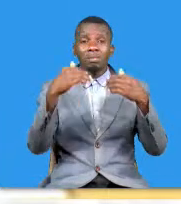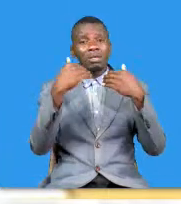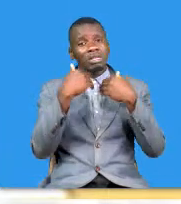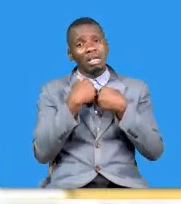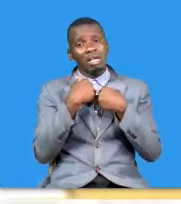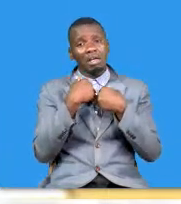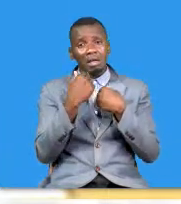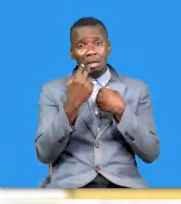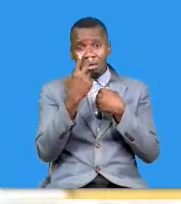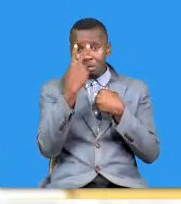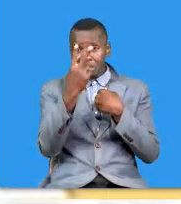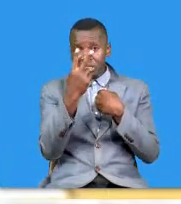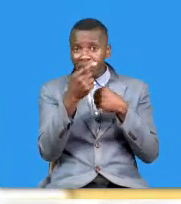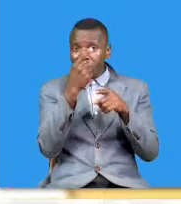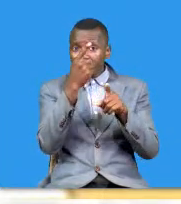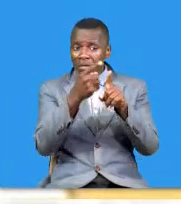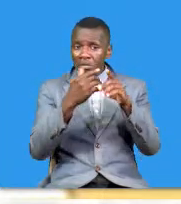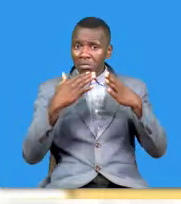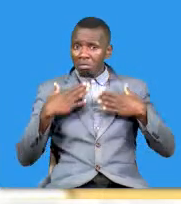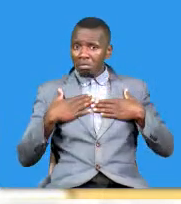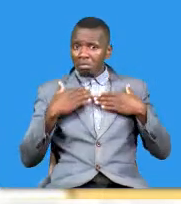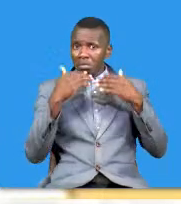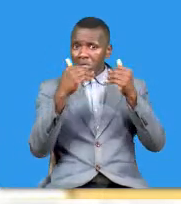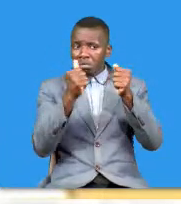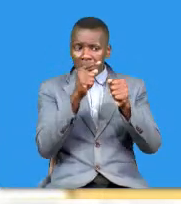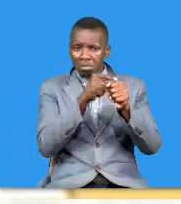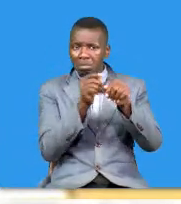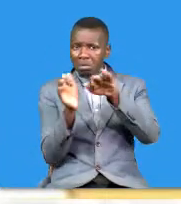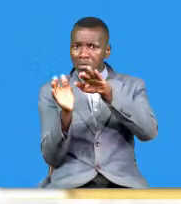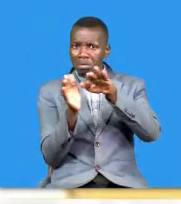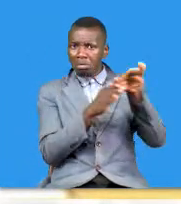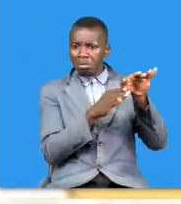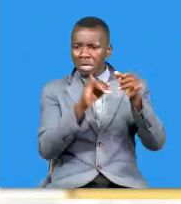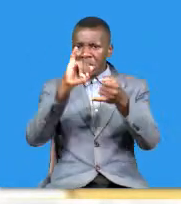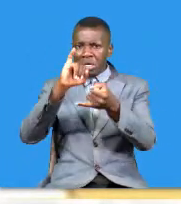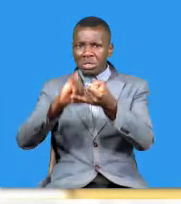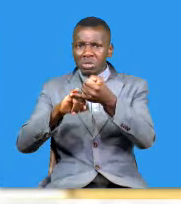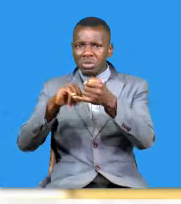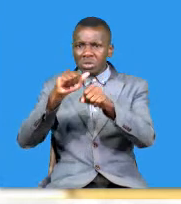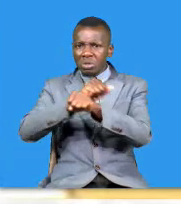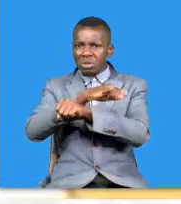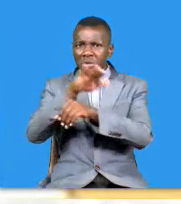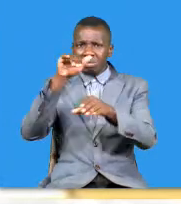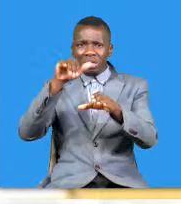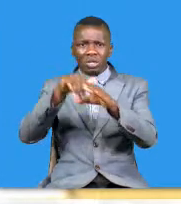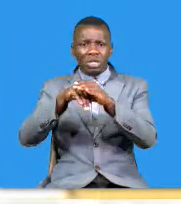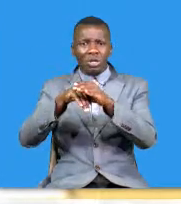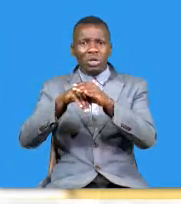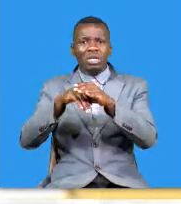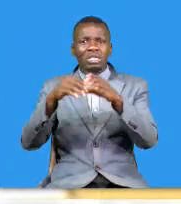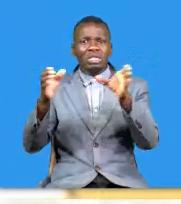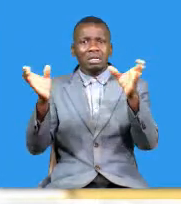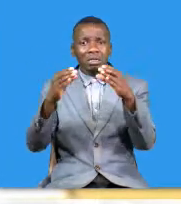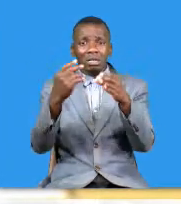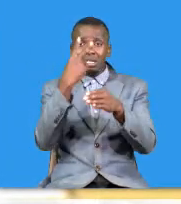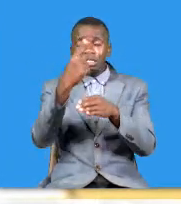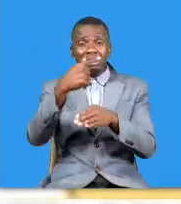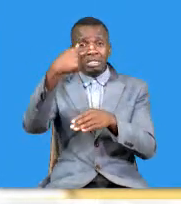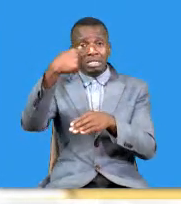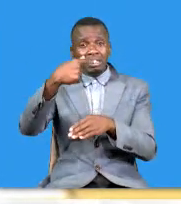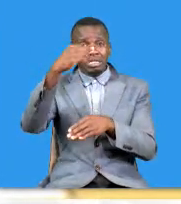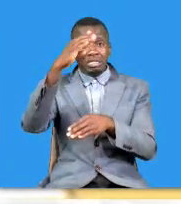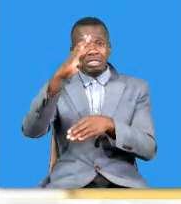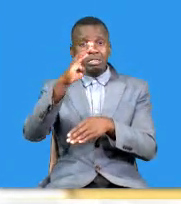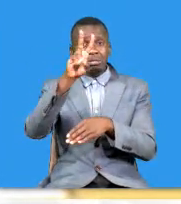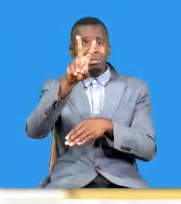Apart from the health and social impacts on society, gender-based violence also has economic effects